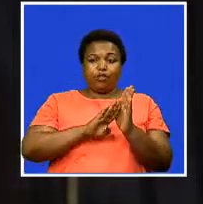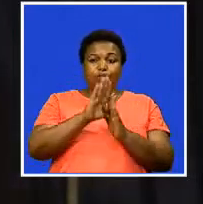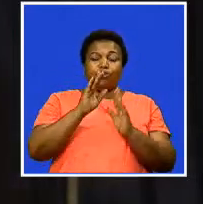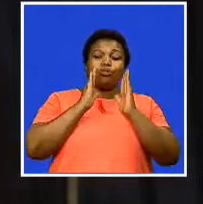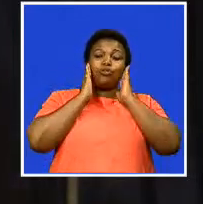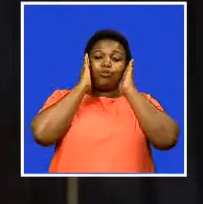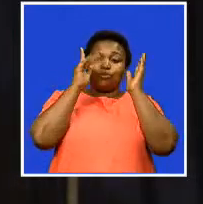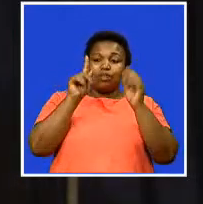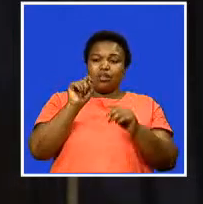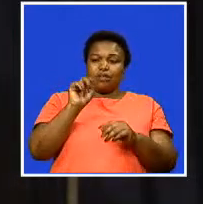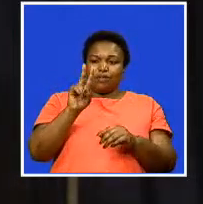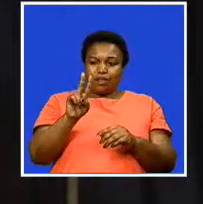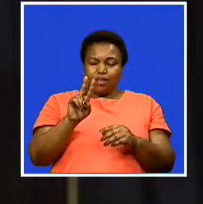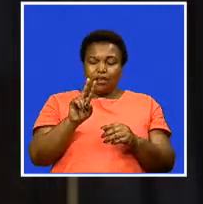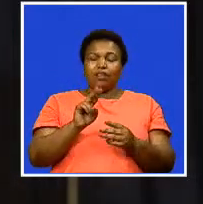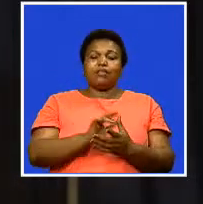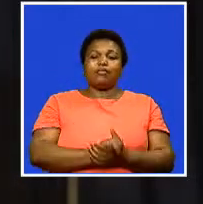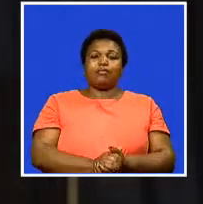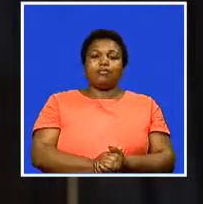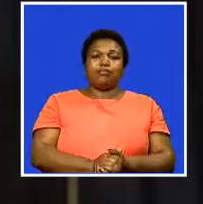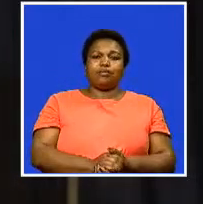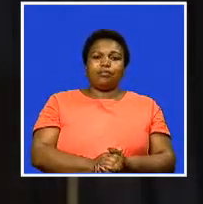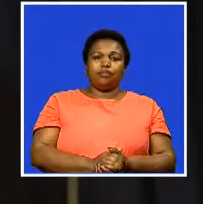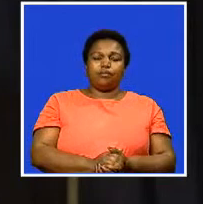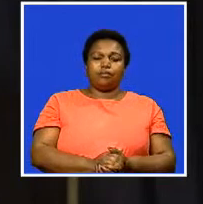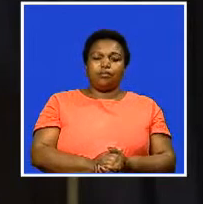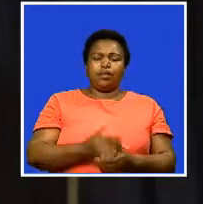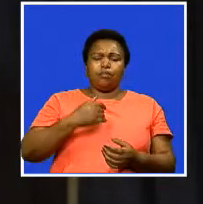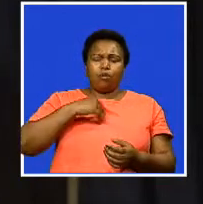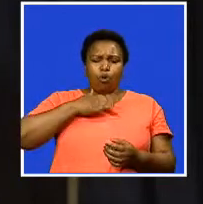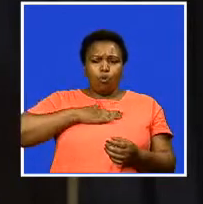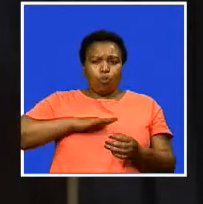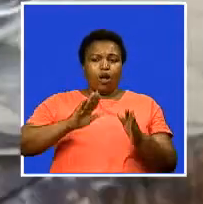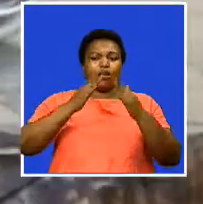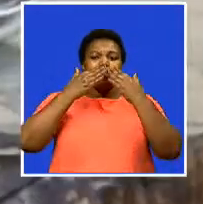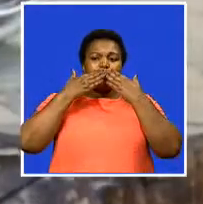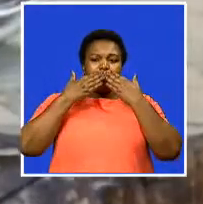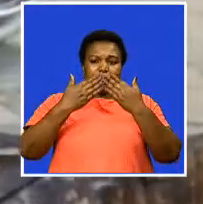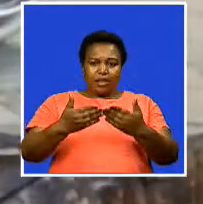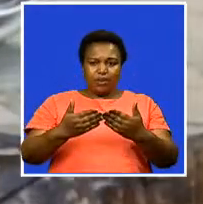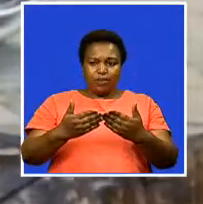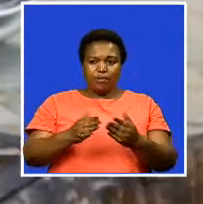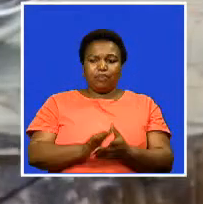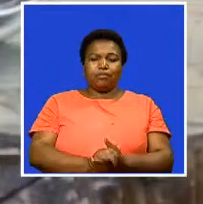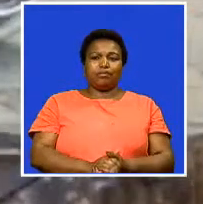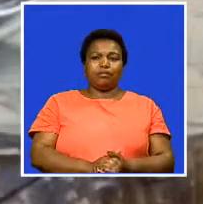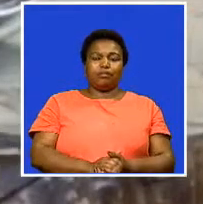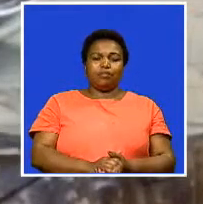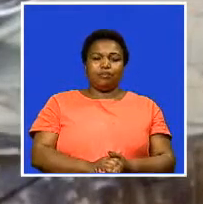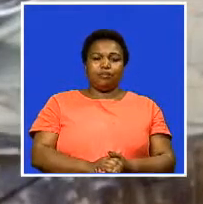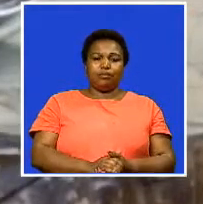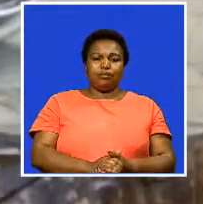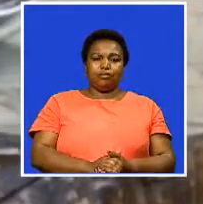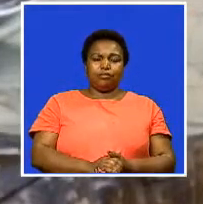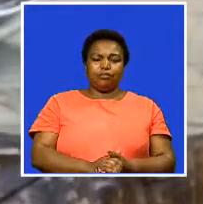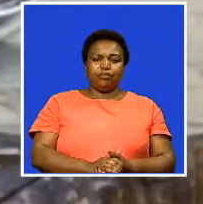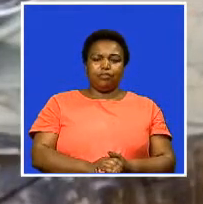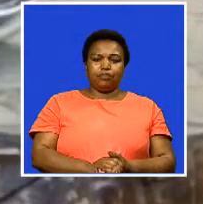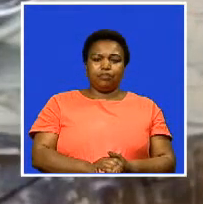nakuyo YouTube. Sithanda kubonga ke nokuphakamisa kwekuthi bantu